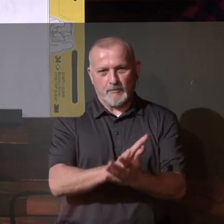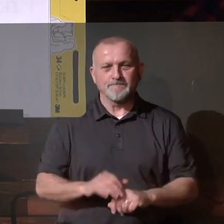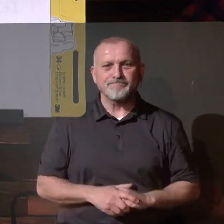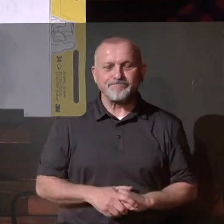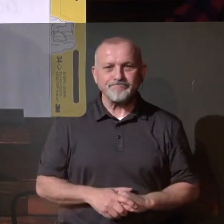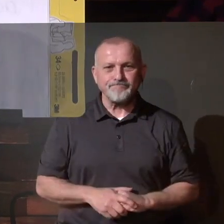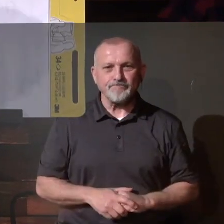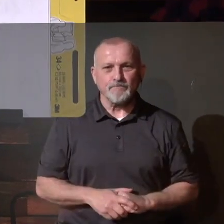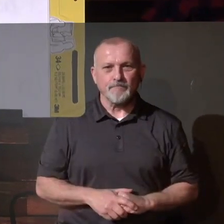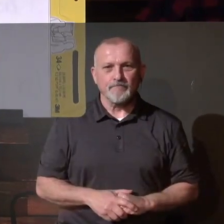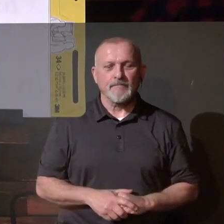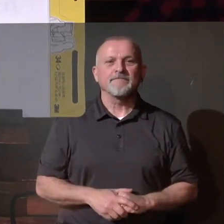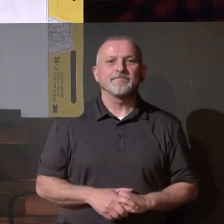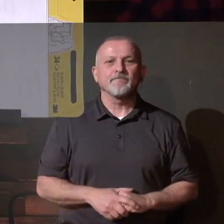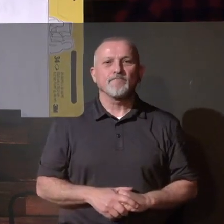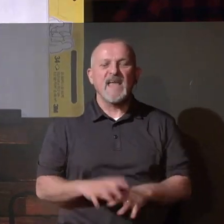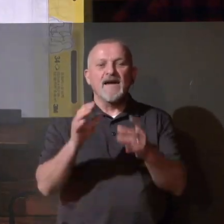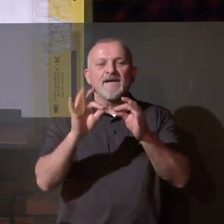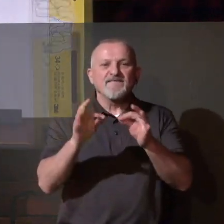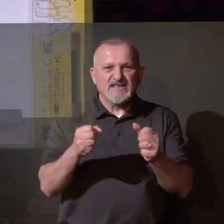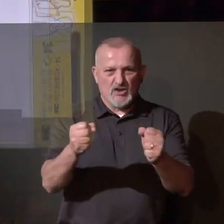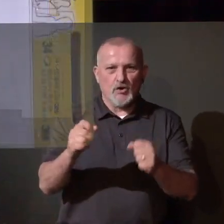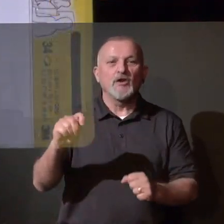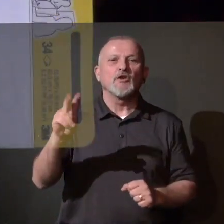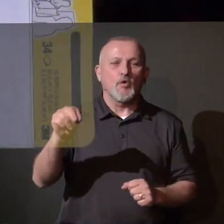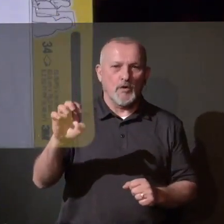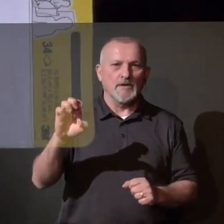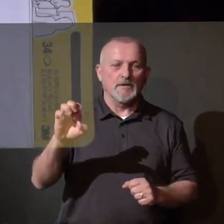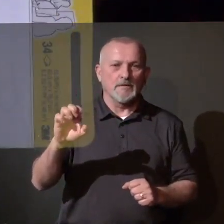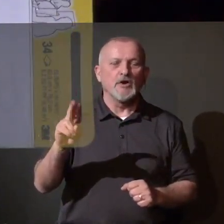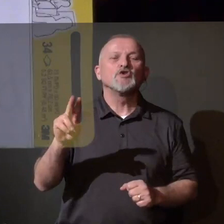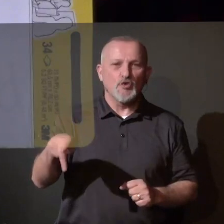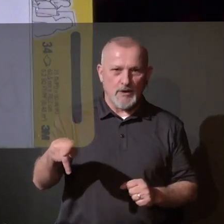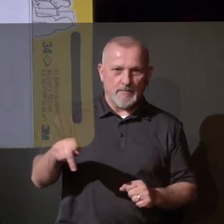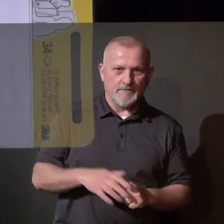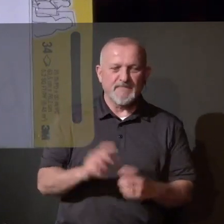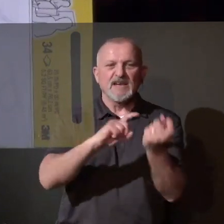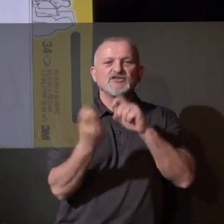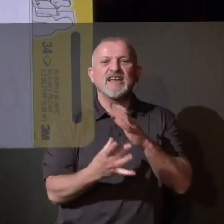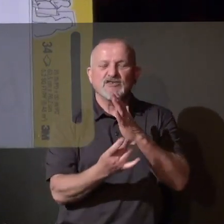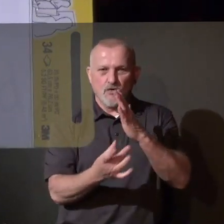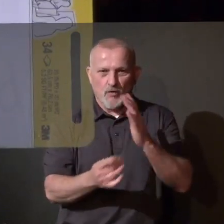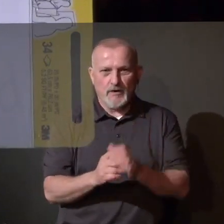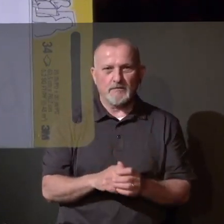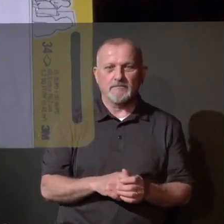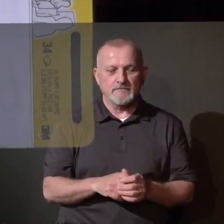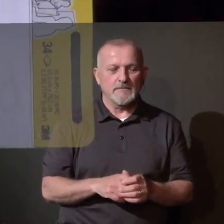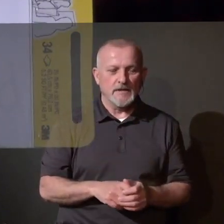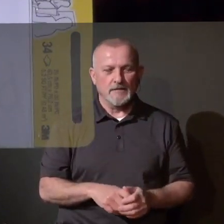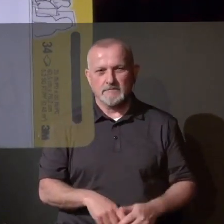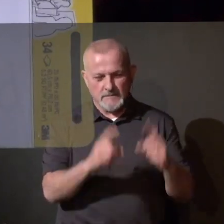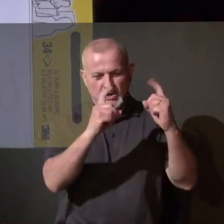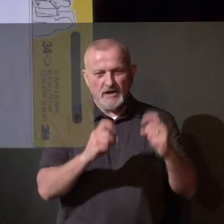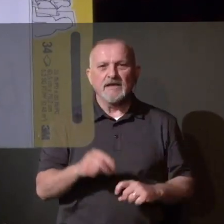All right, here's another one. Statement. Tune up the car, changing the oil, checking the plugs, and replacing